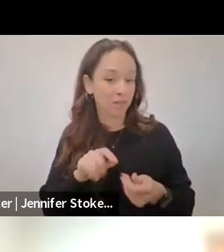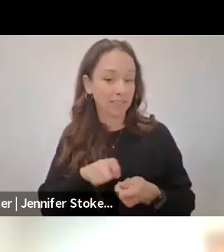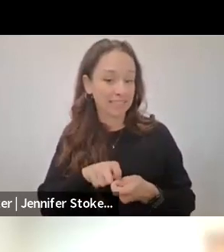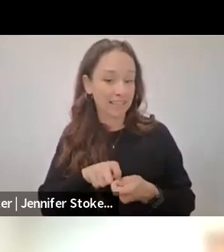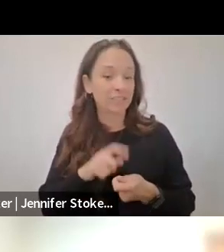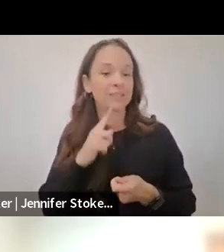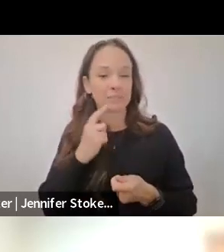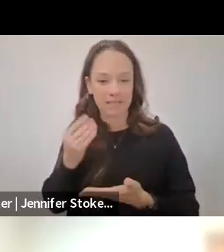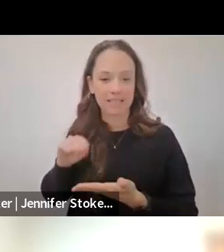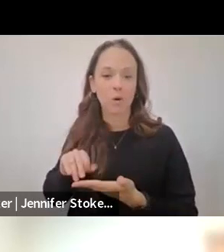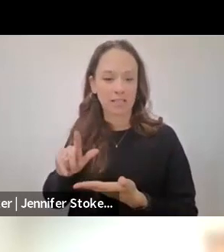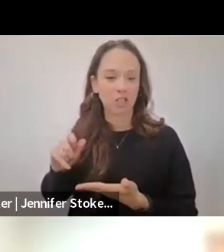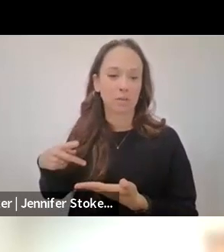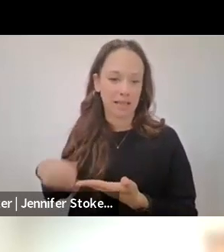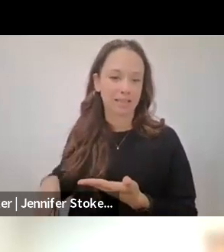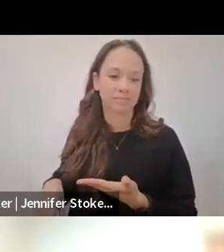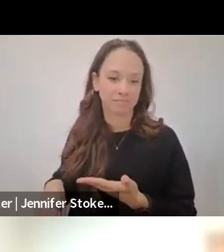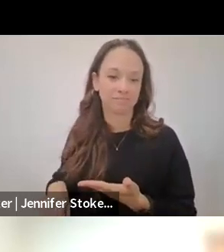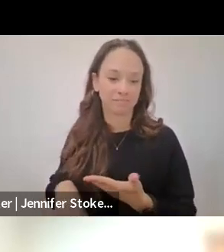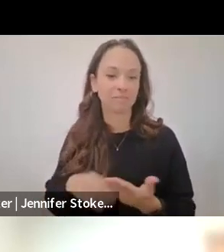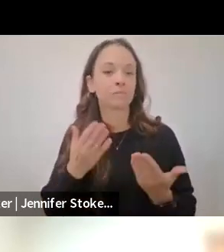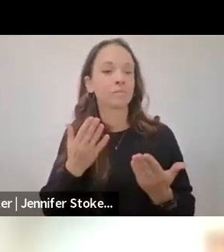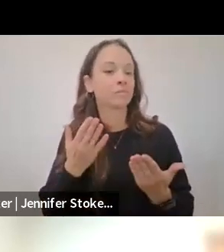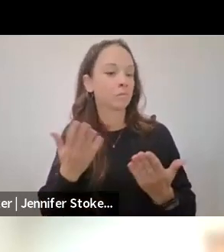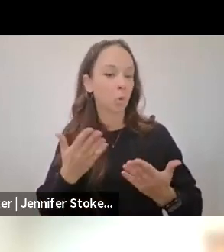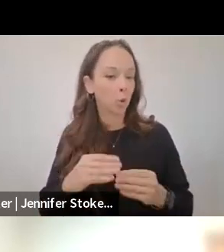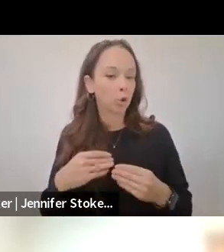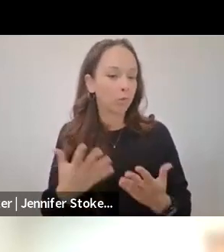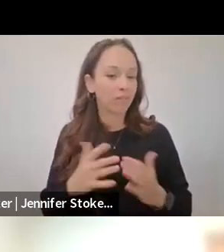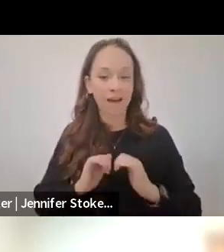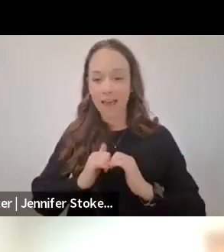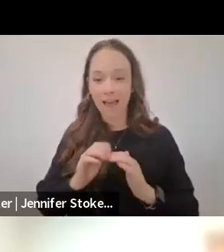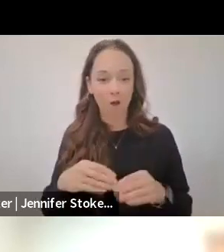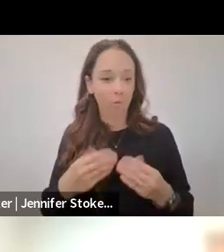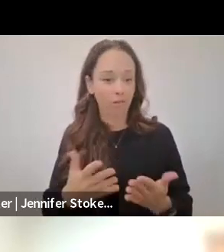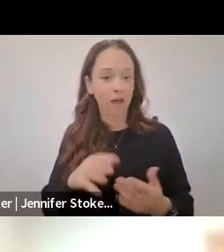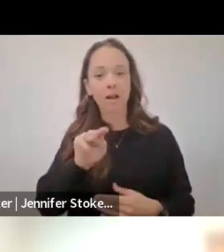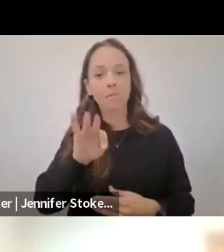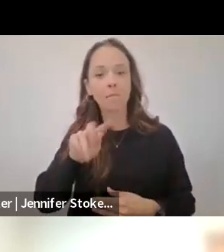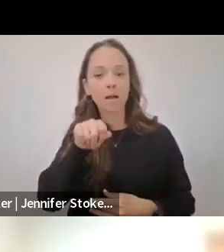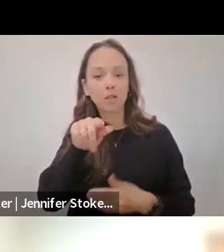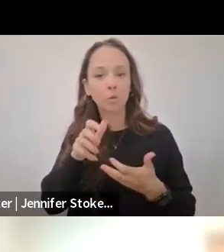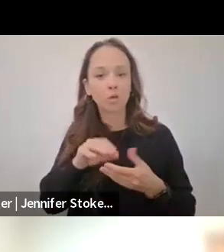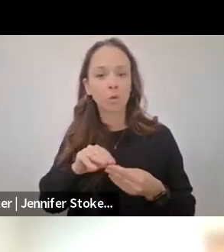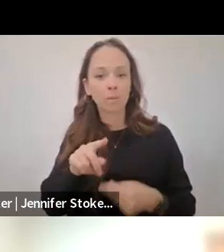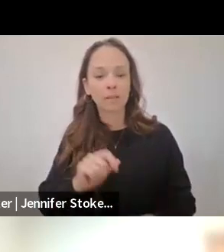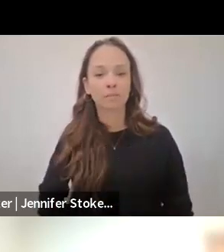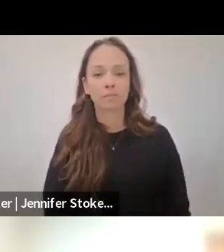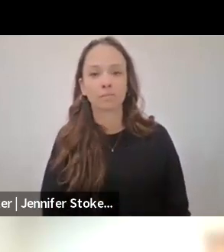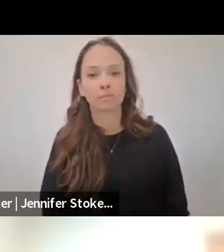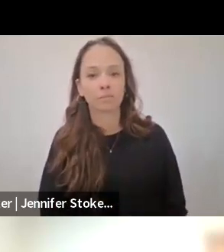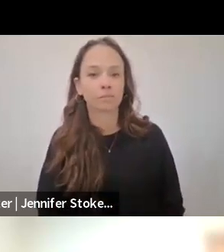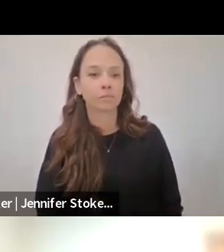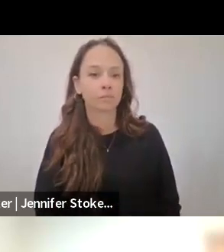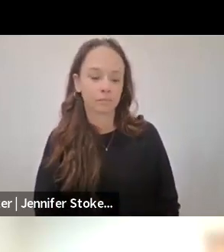plan, right? The details about what you provide and how you provide it. Monica, did you want to comment? Yes,